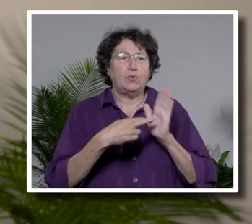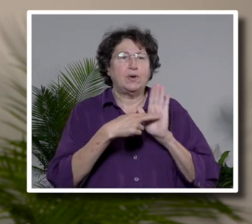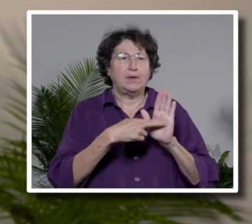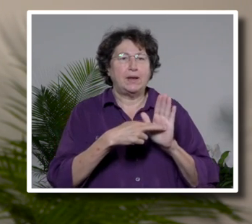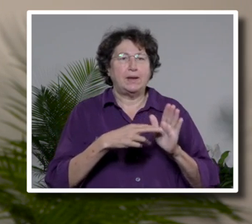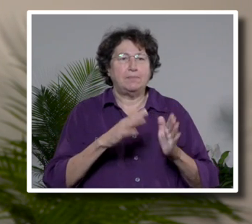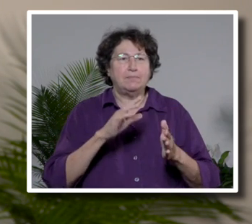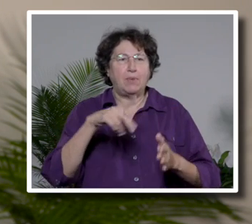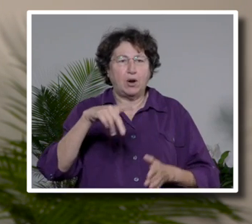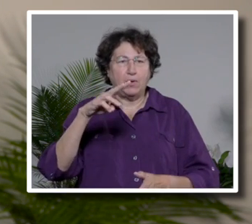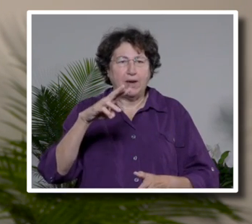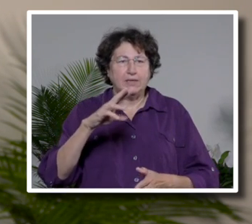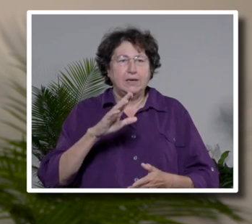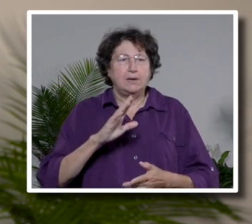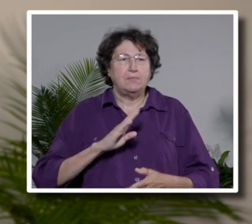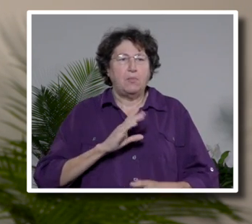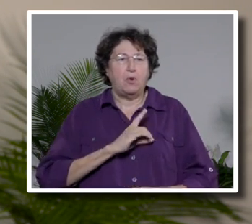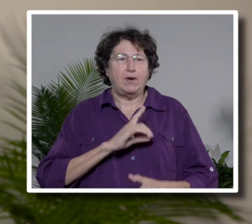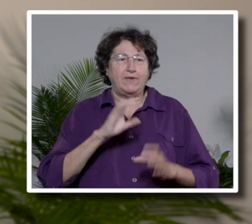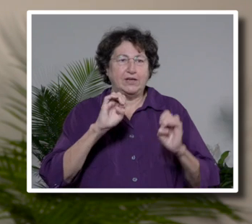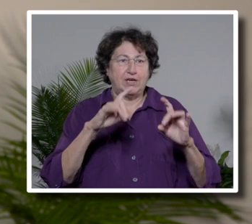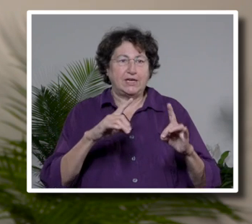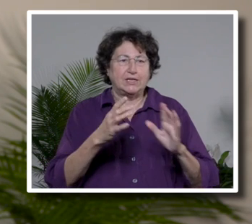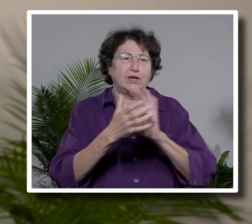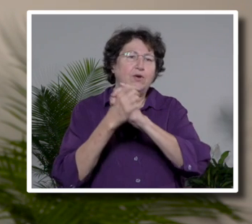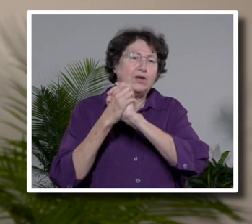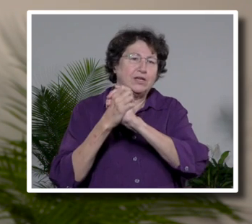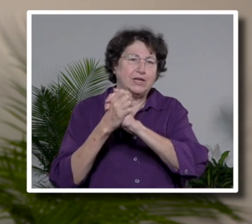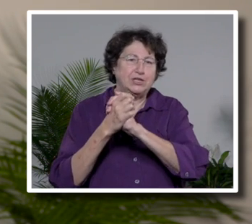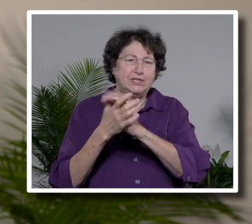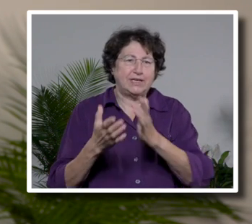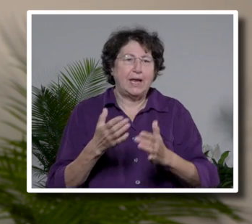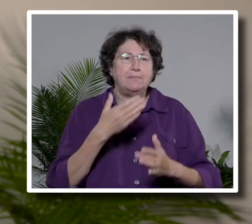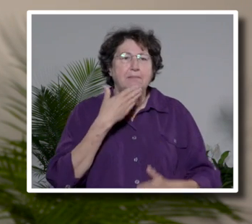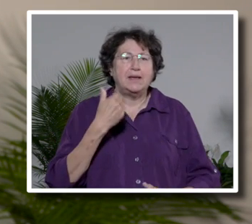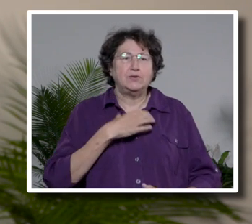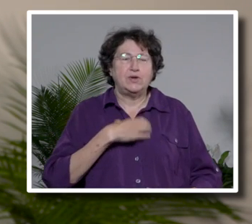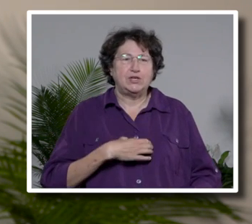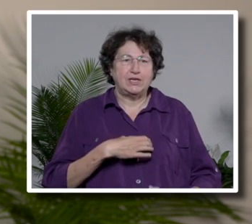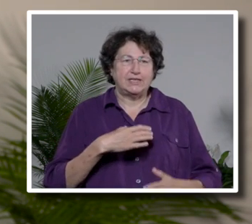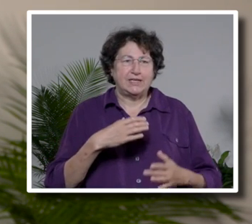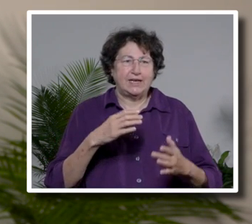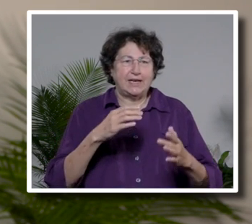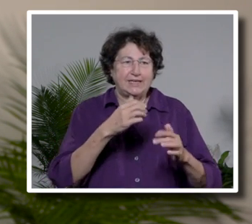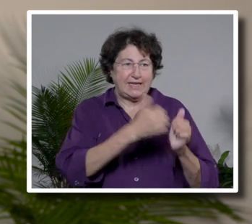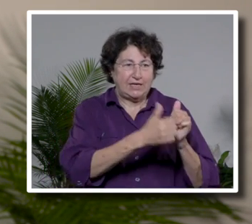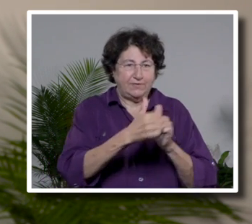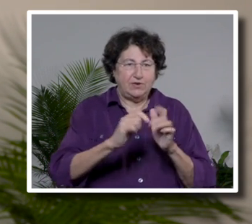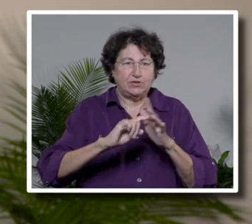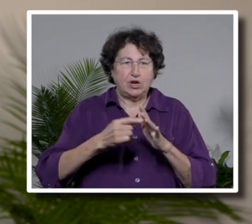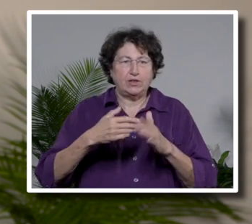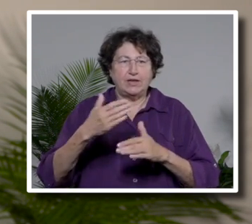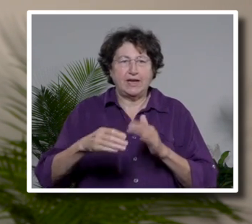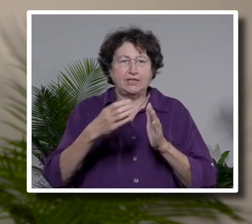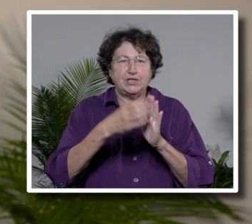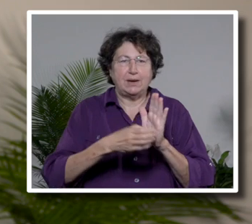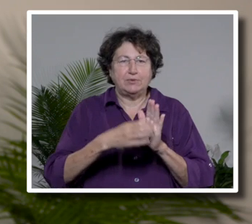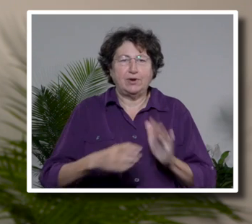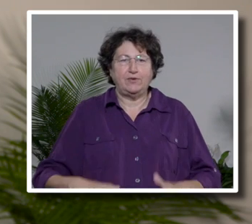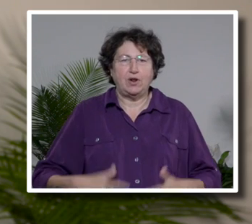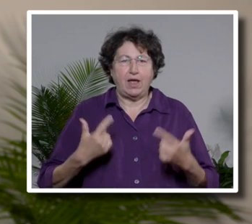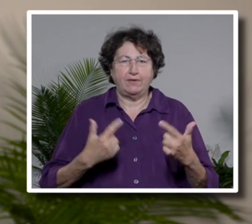behalf of the Parkway's Board of Education, congratulations and best wishes as you each begin the next chapter of your life.